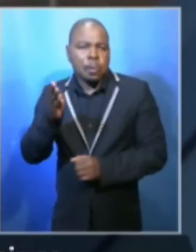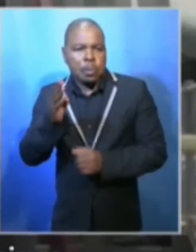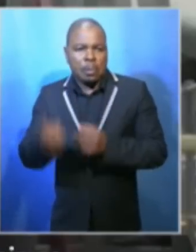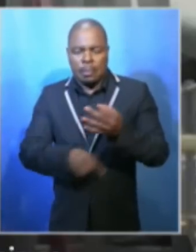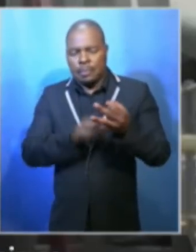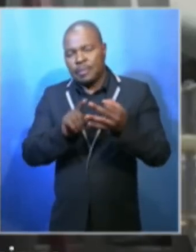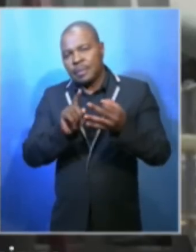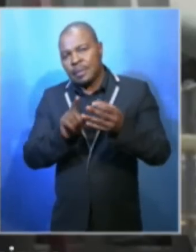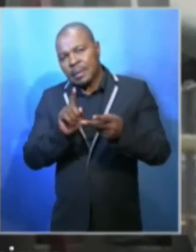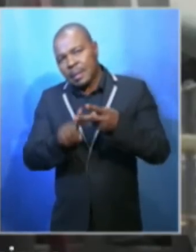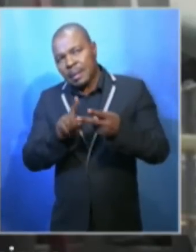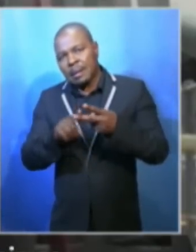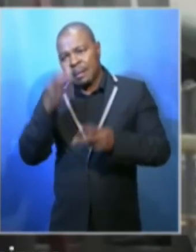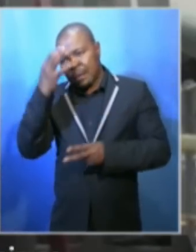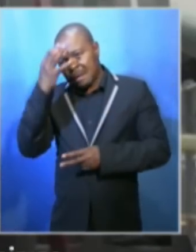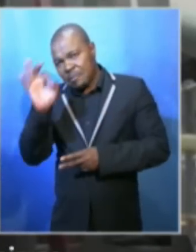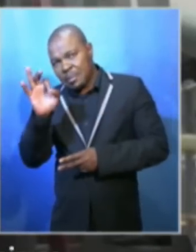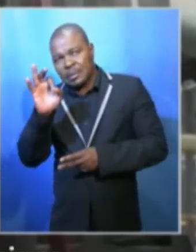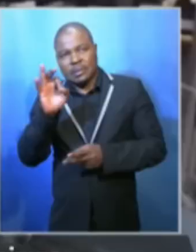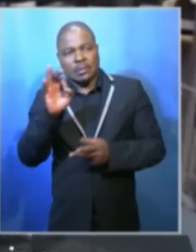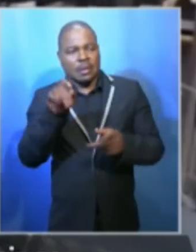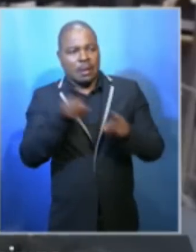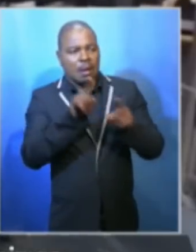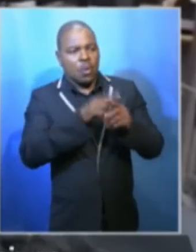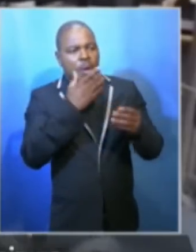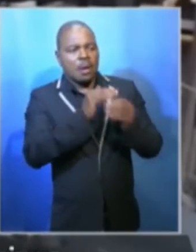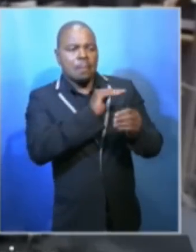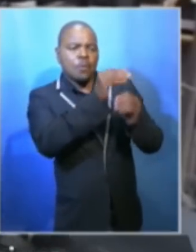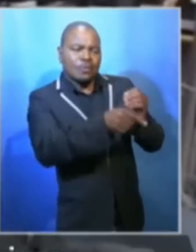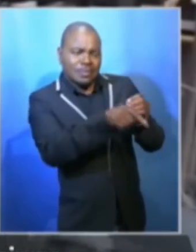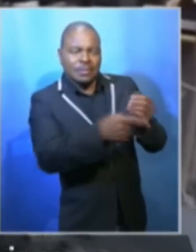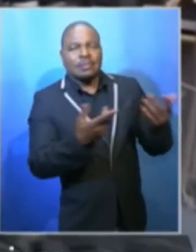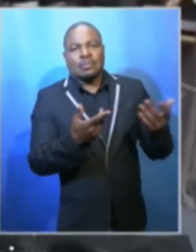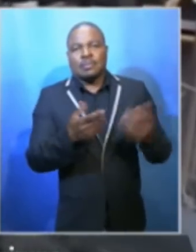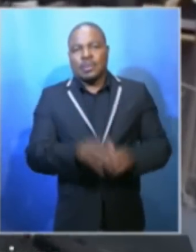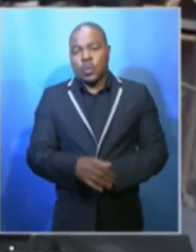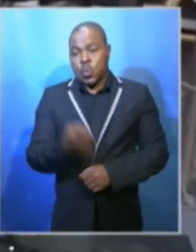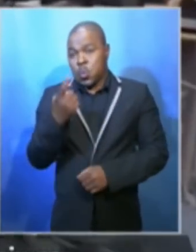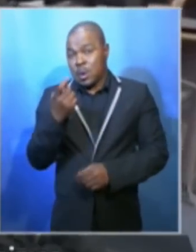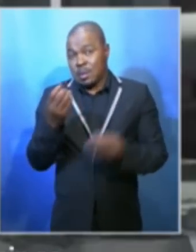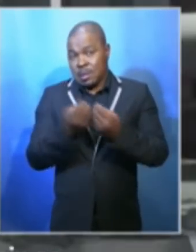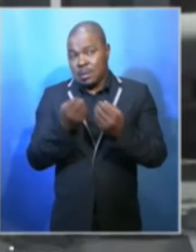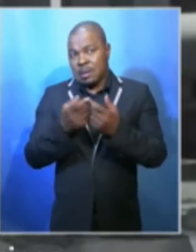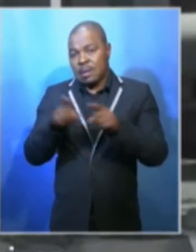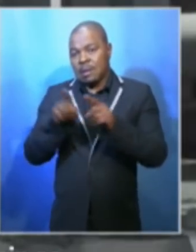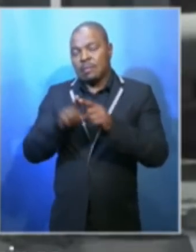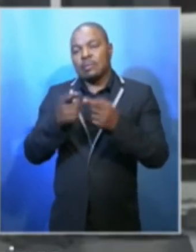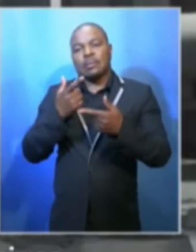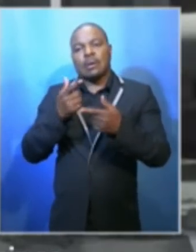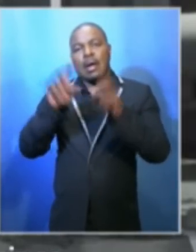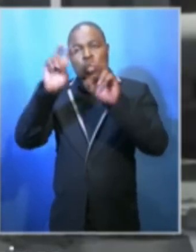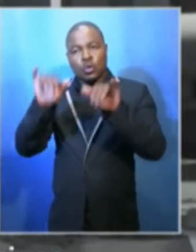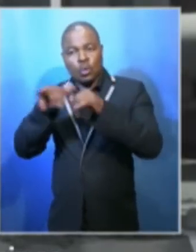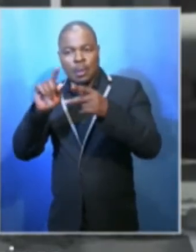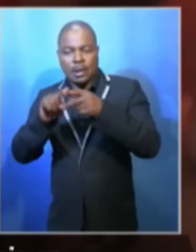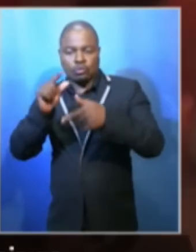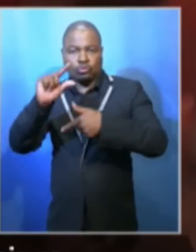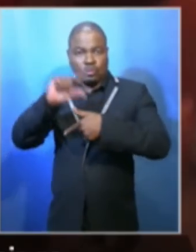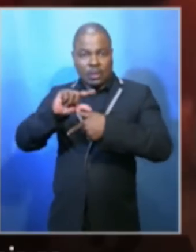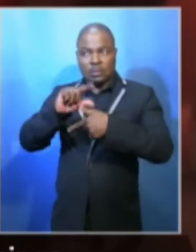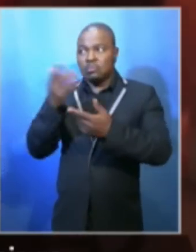of government about these kind of protectionism. But one of the other things other than Eskom and Transnet could be DTI coming to the party and making